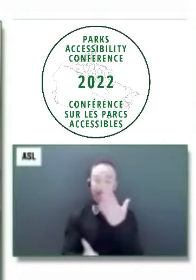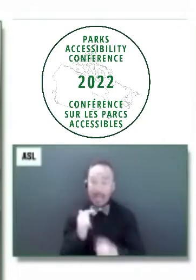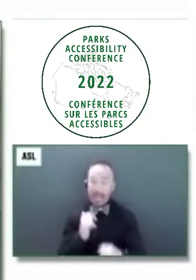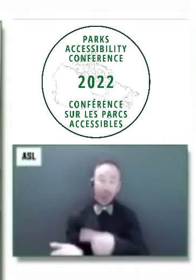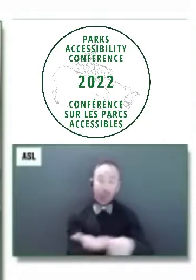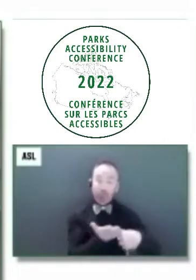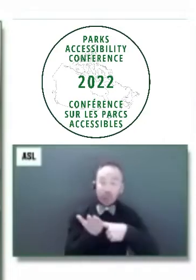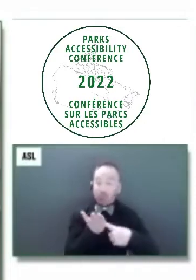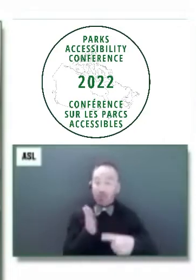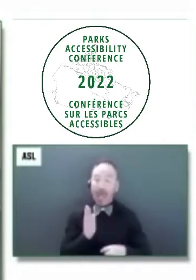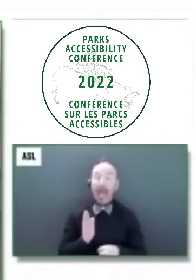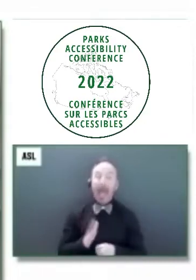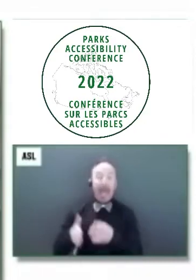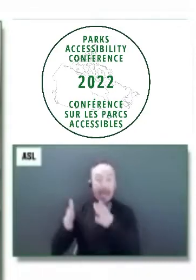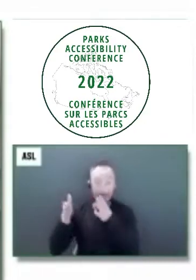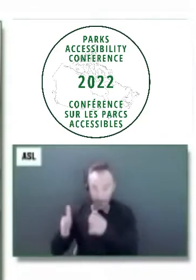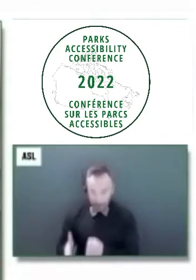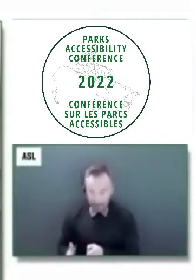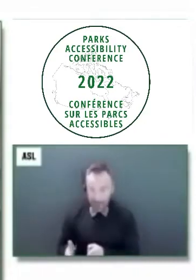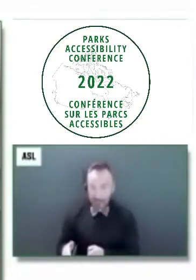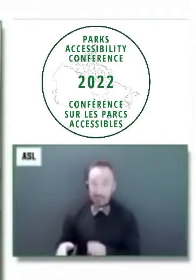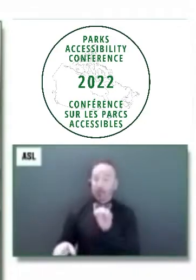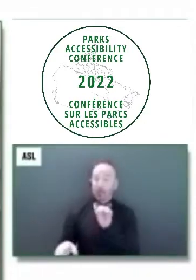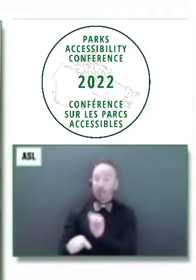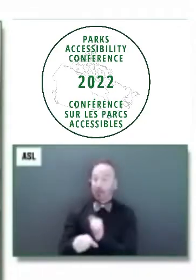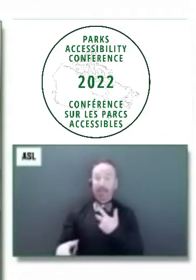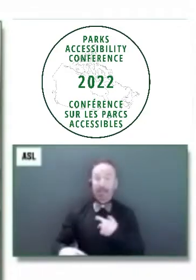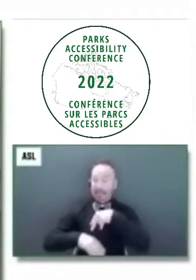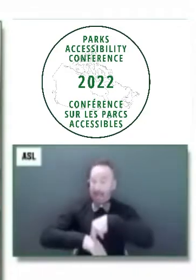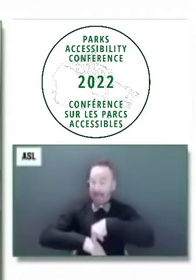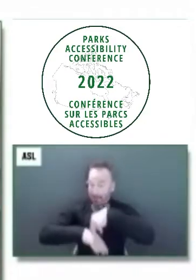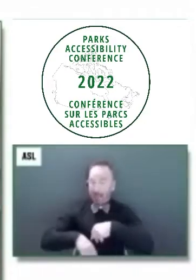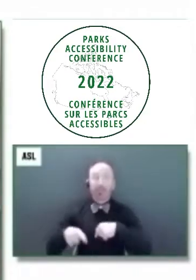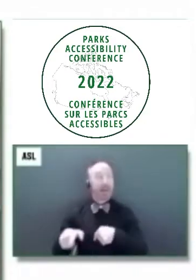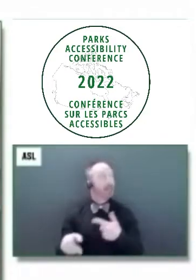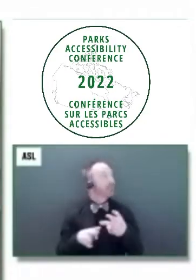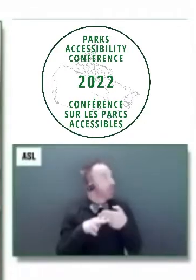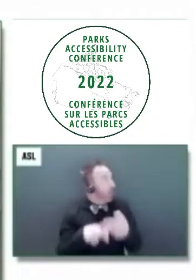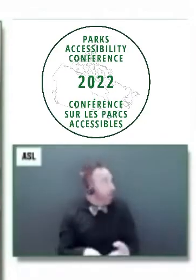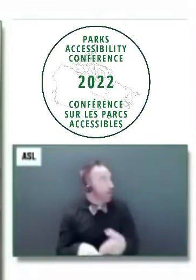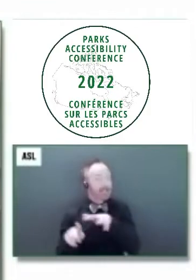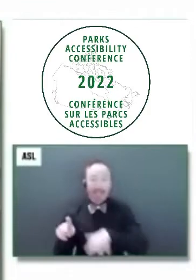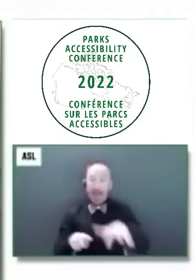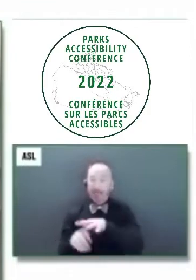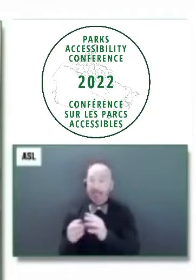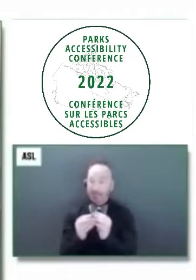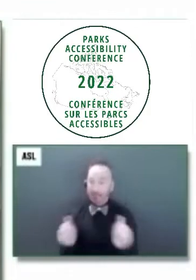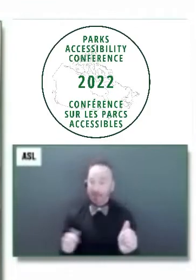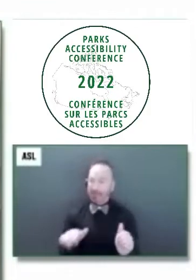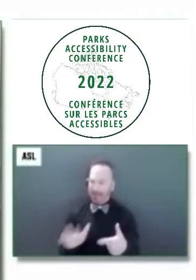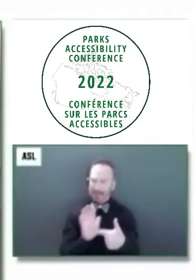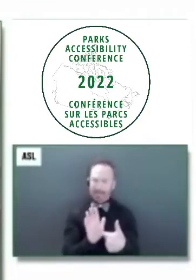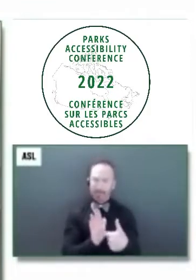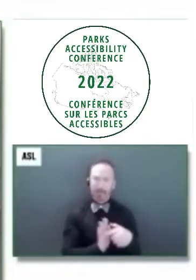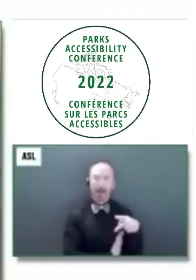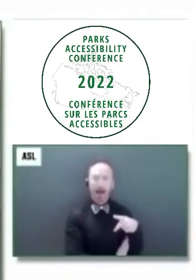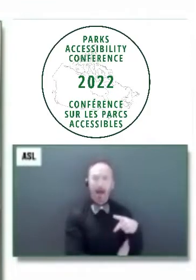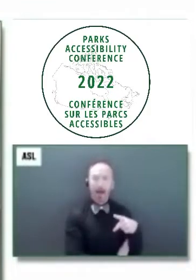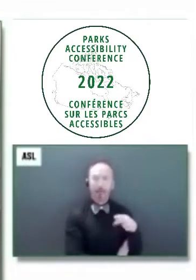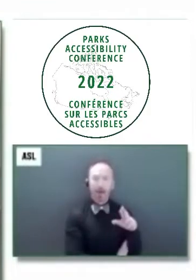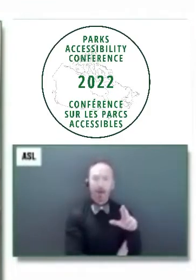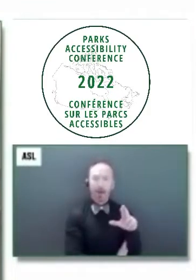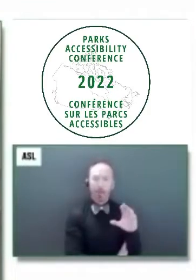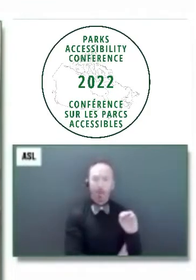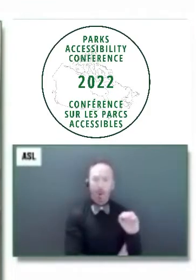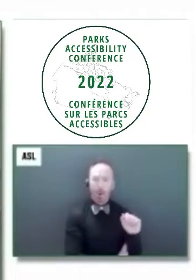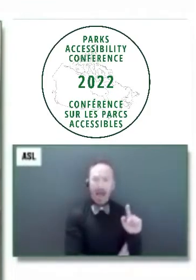for an inaccessible elevator is still an environmental solution and an example of proactive thinking. And you're right, up to a point.